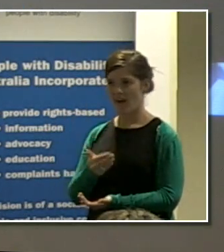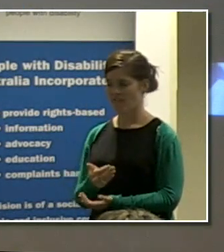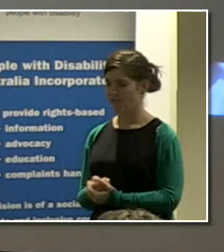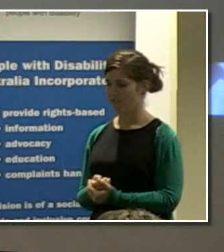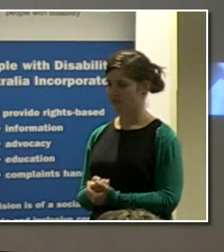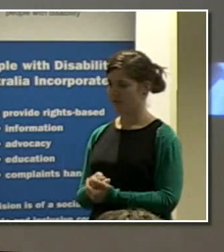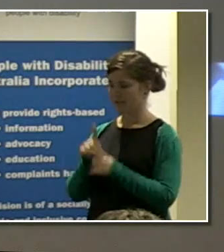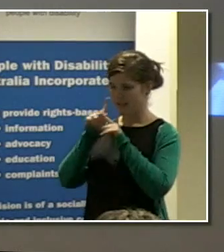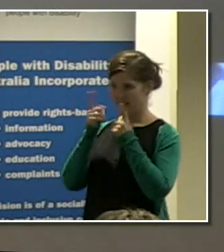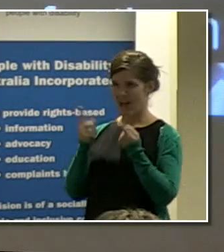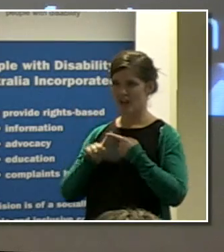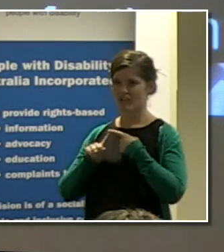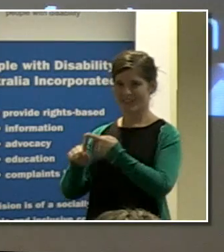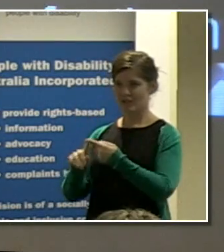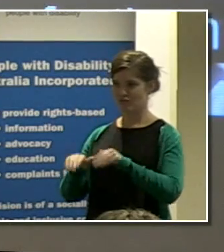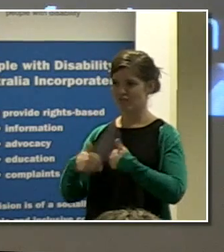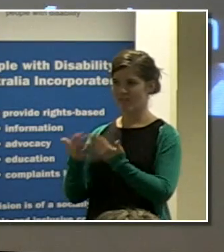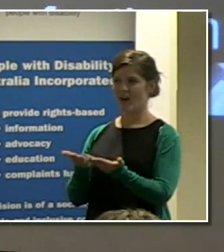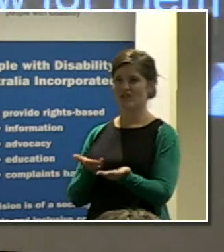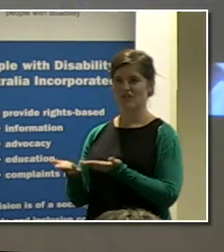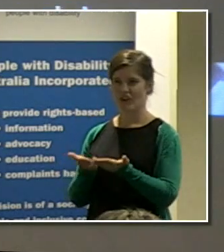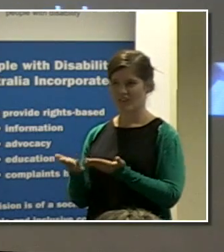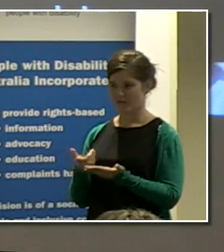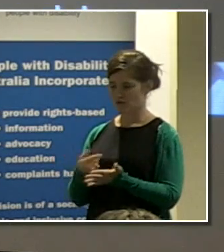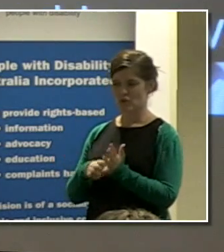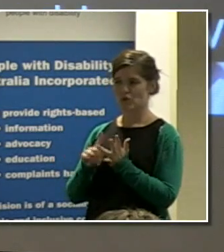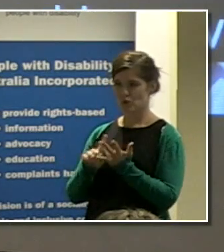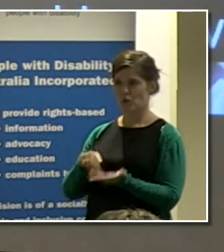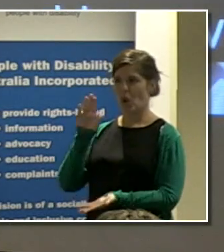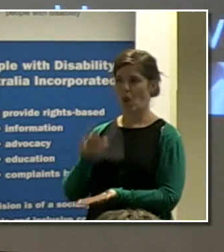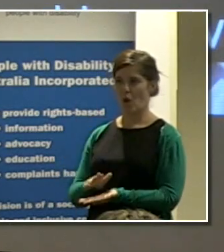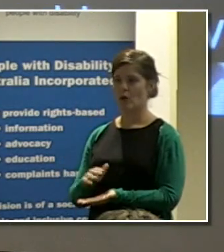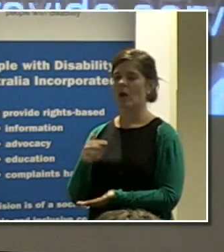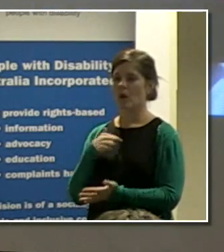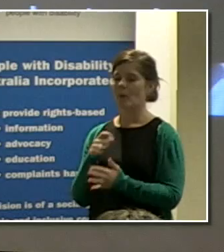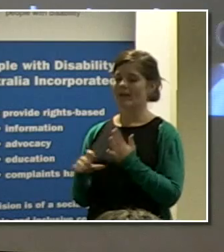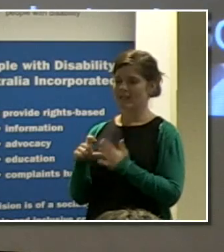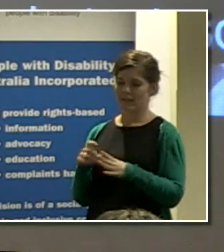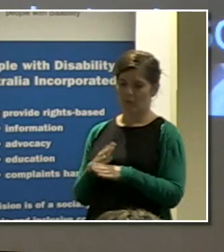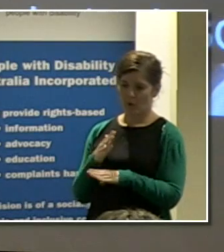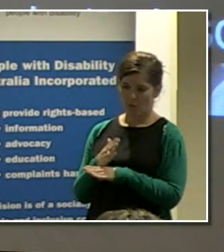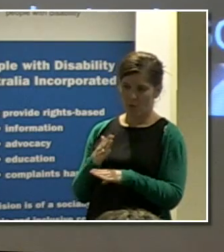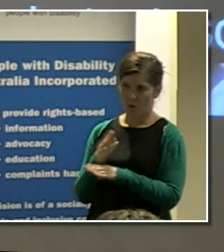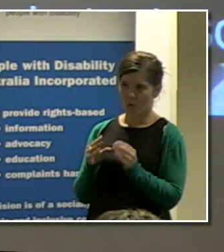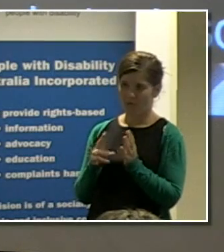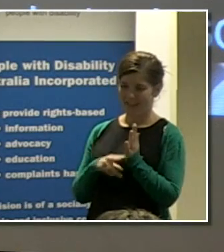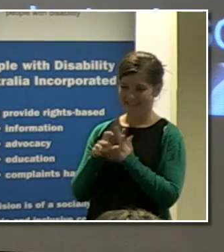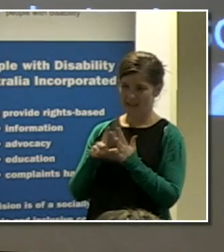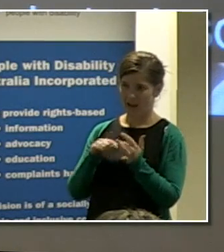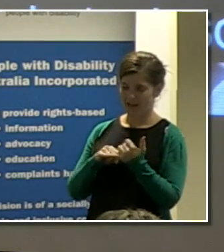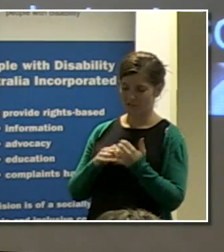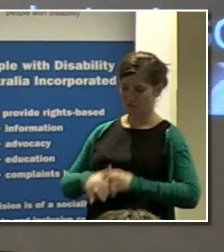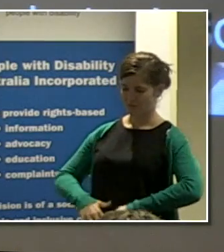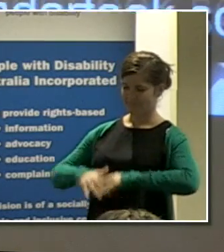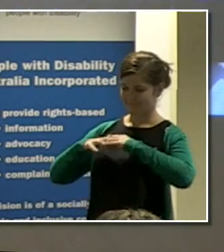to continue to provide services, and we undertook some work with NDIS to build up a pricing